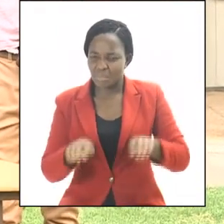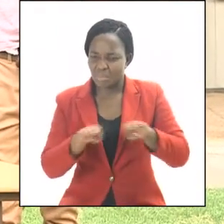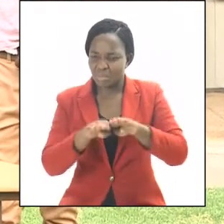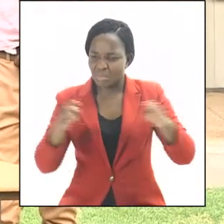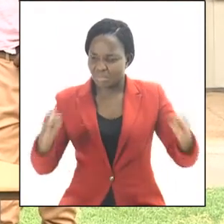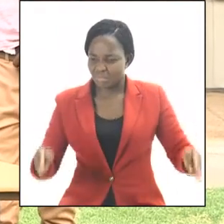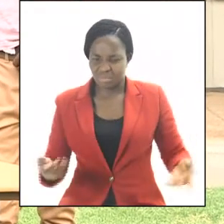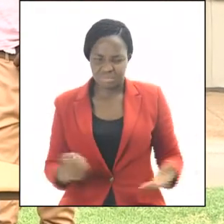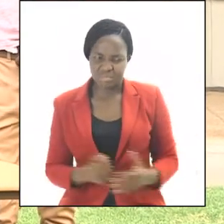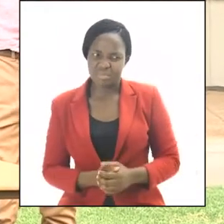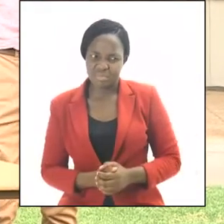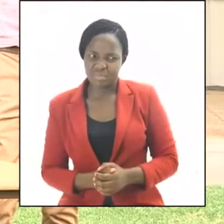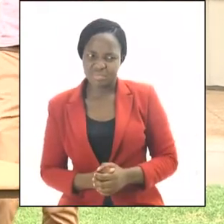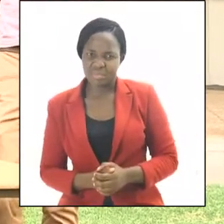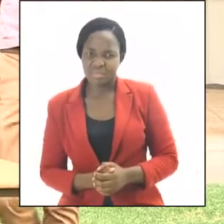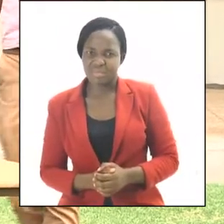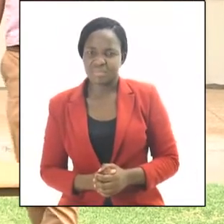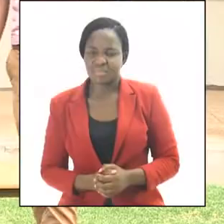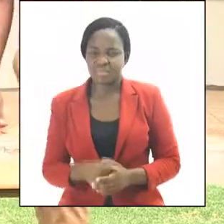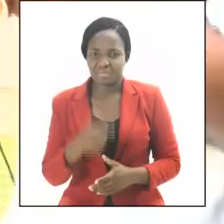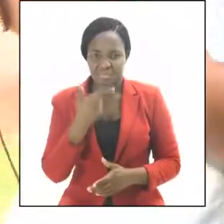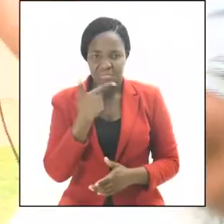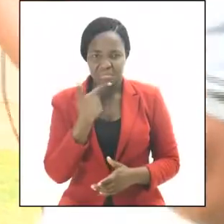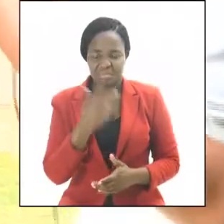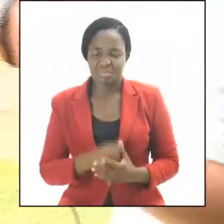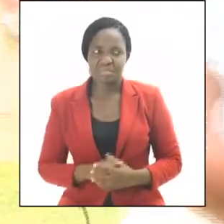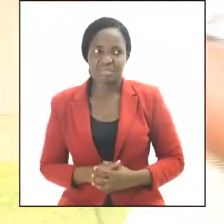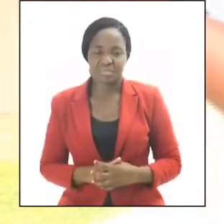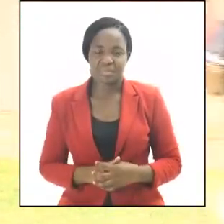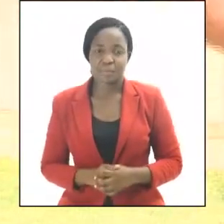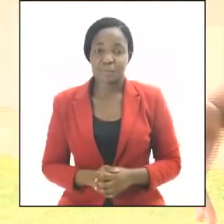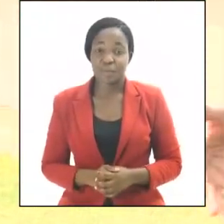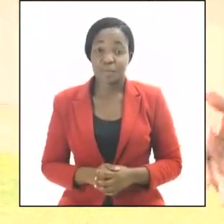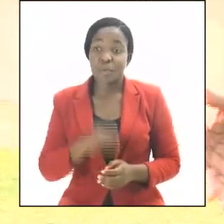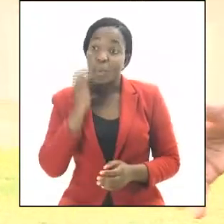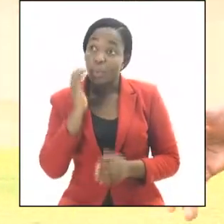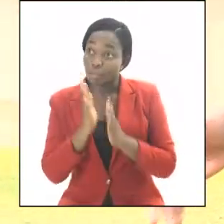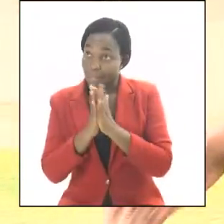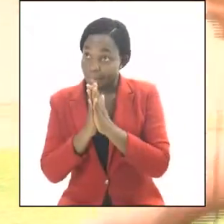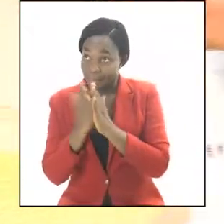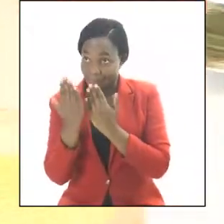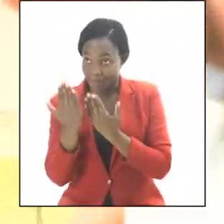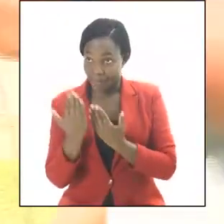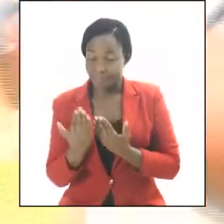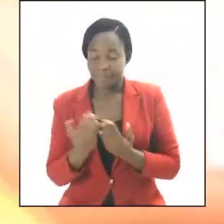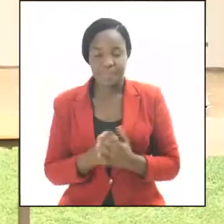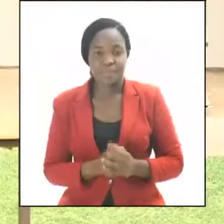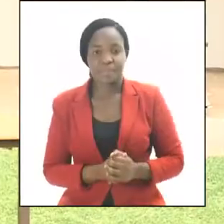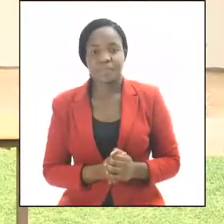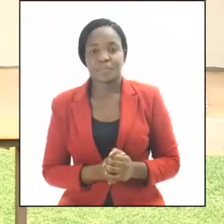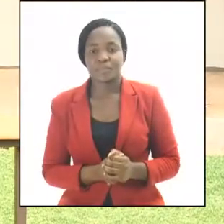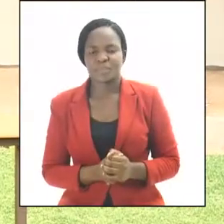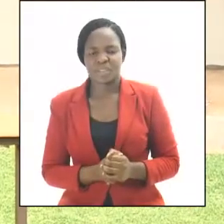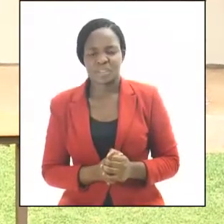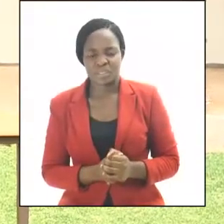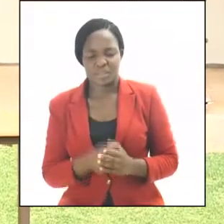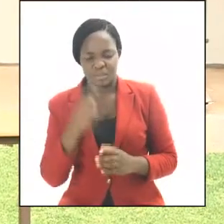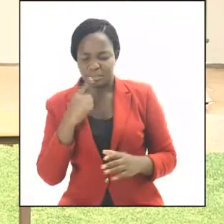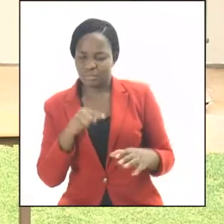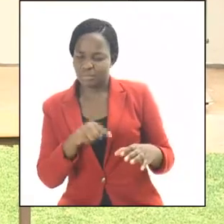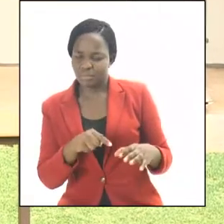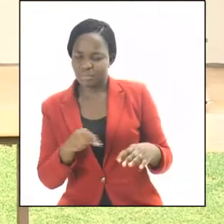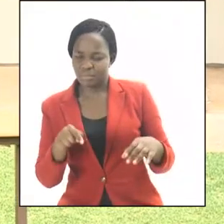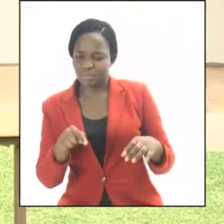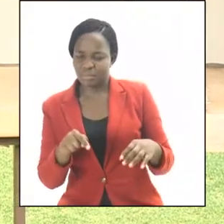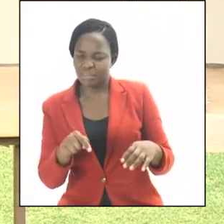of a rhombus. Thank you. Thank you. Excuse me. Could you join me? What do you think the